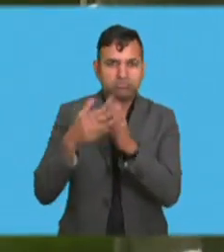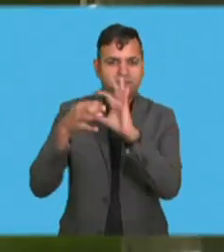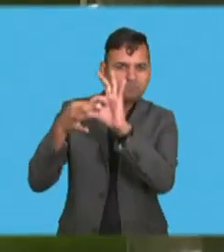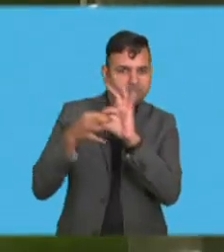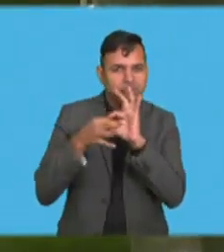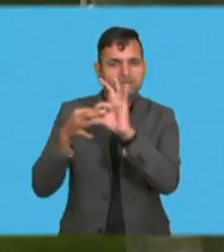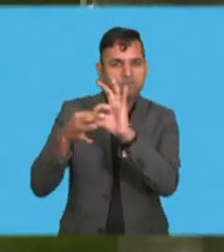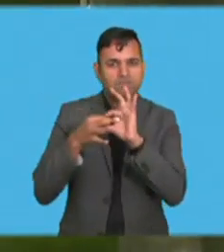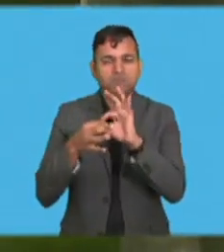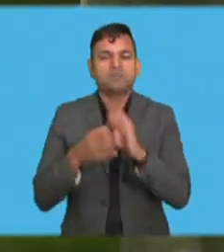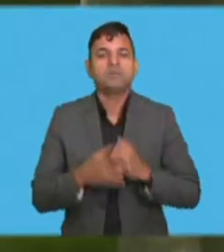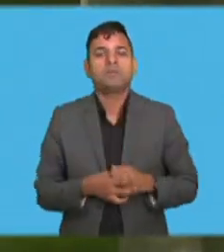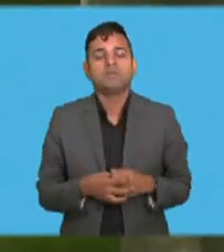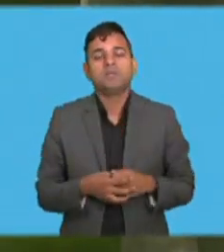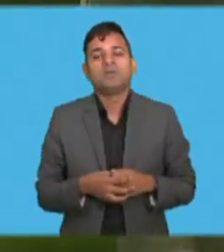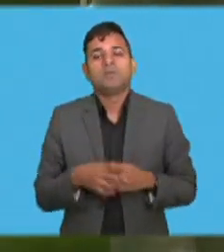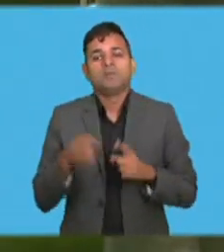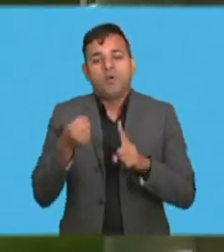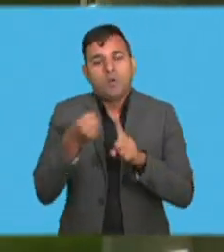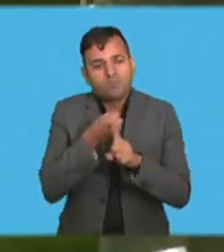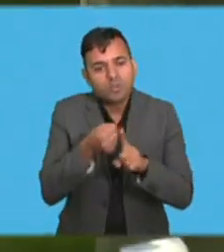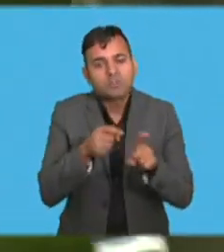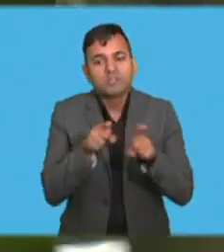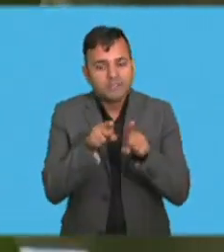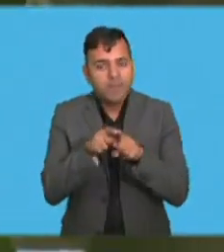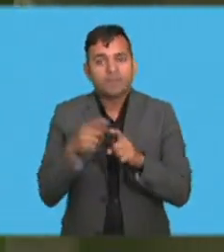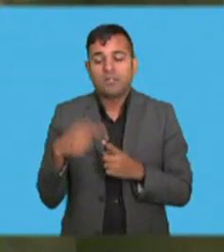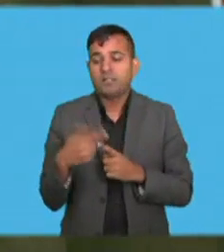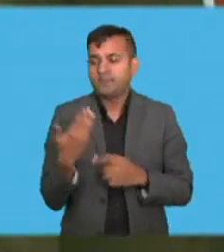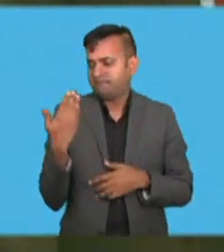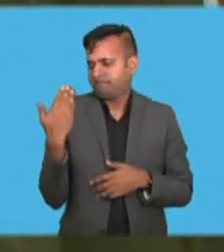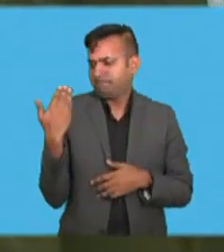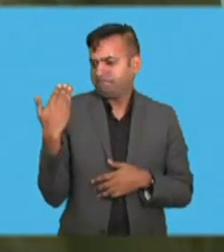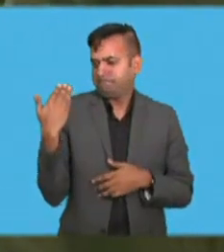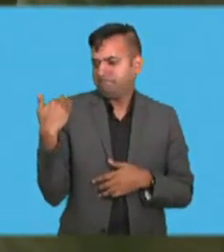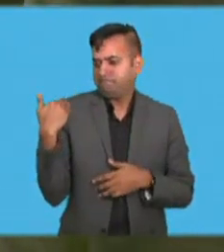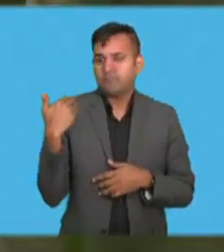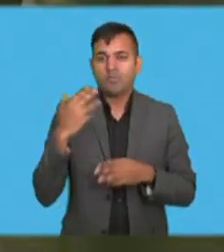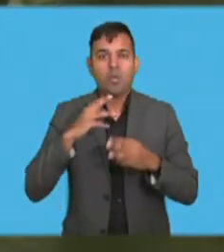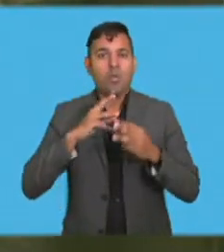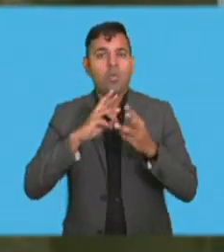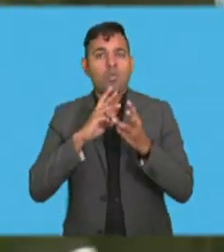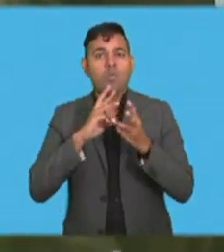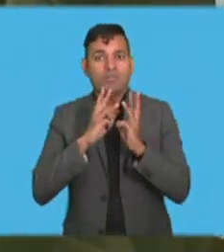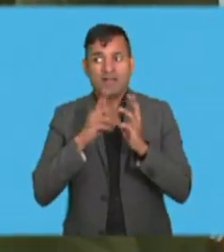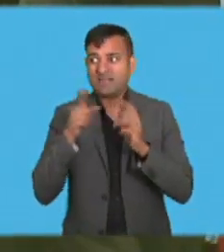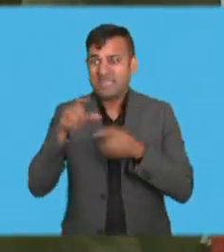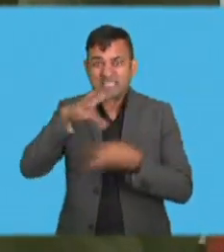during during Gita,